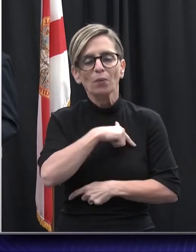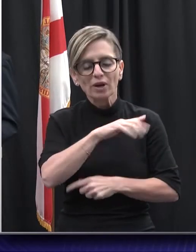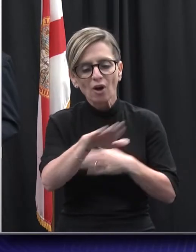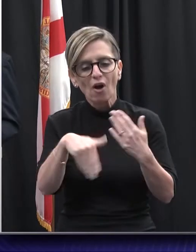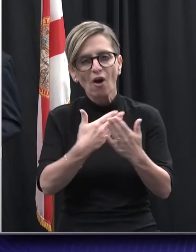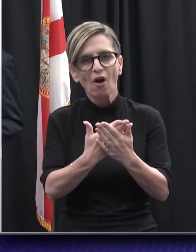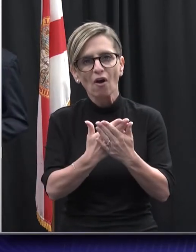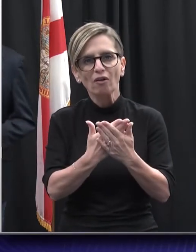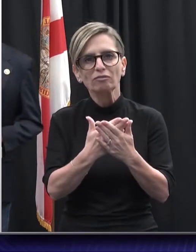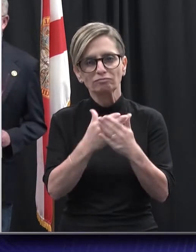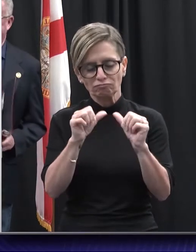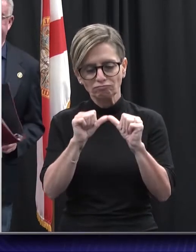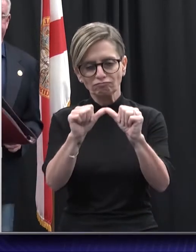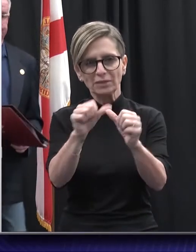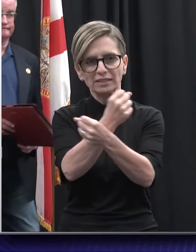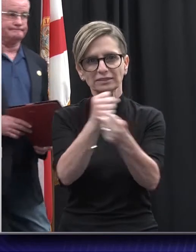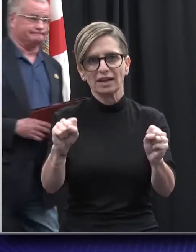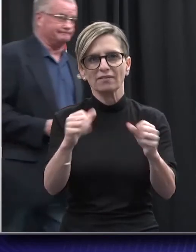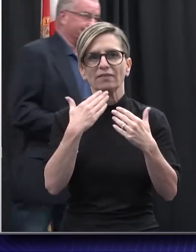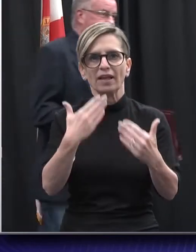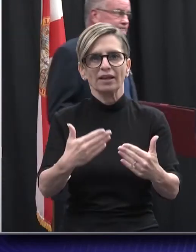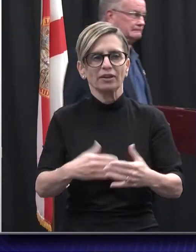safe. Thank you.